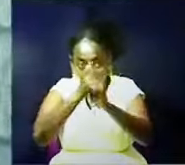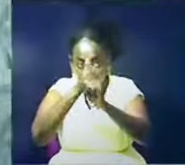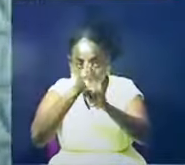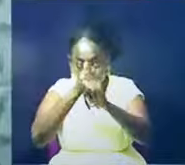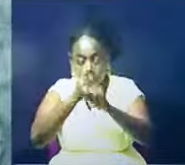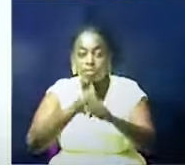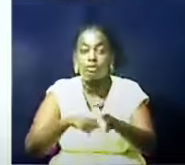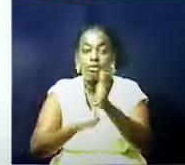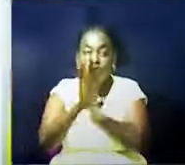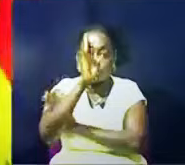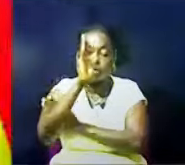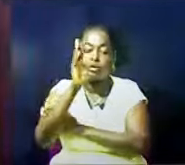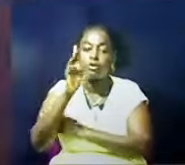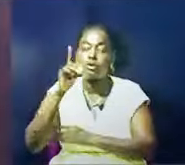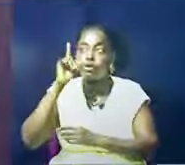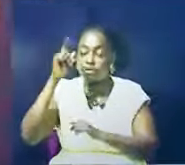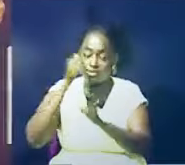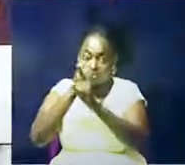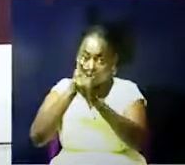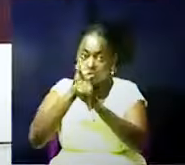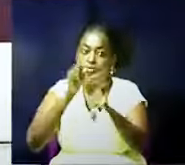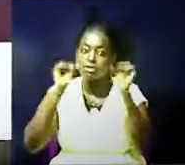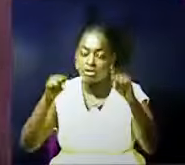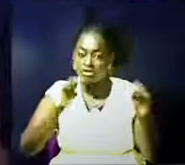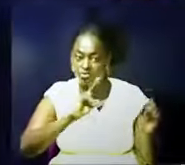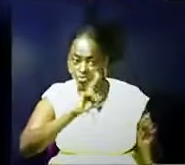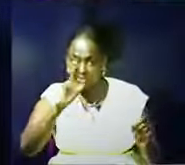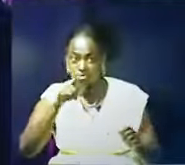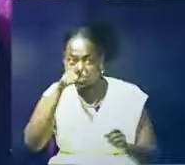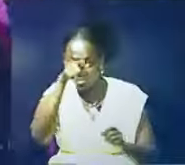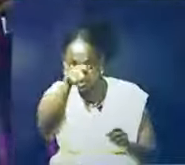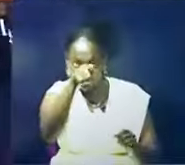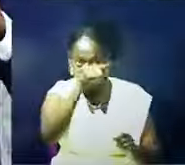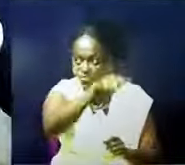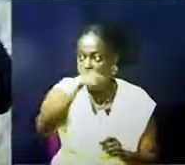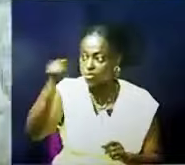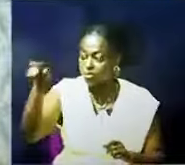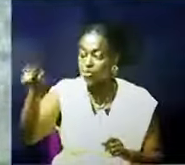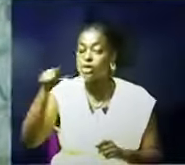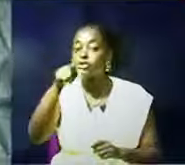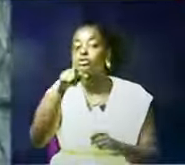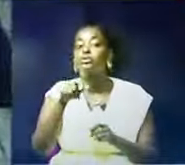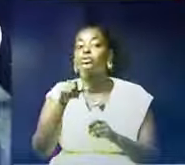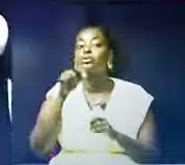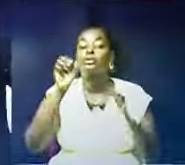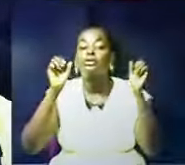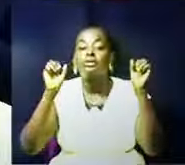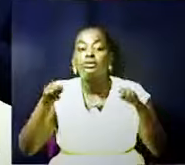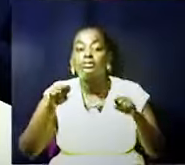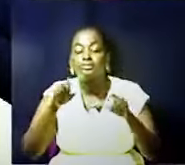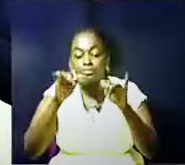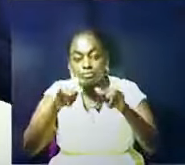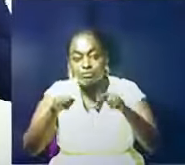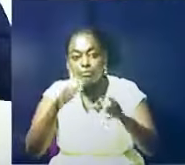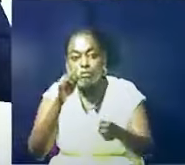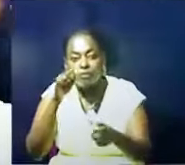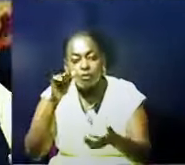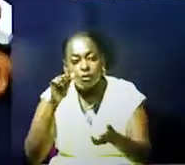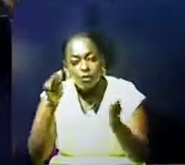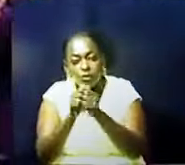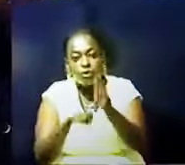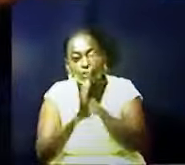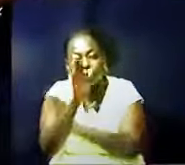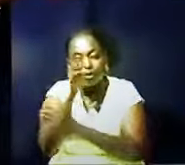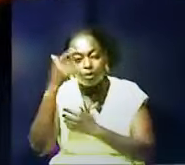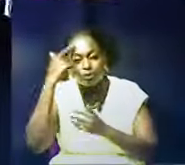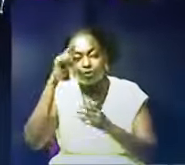yakopon betimi de wa ye juma. I came to say that if you can stay with God for hours, then your he will change you. And you will change